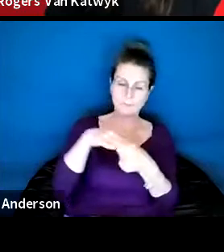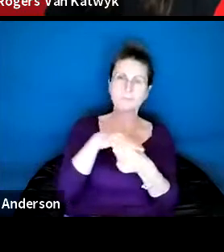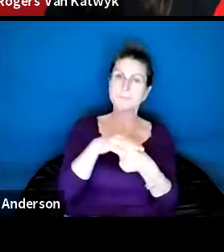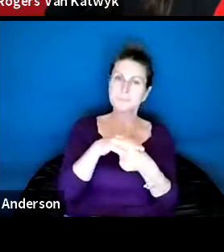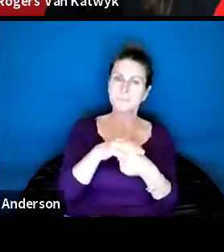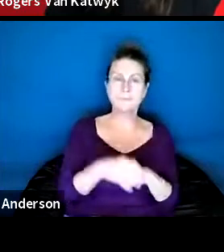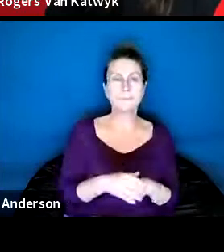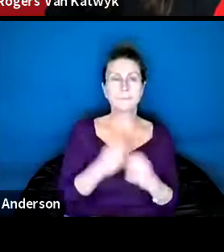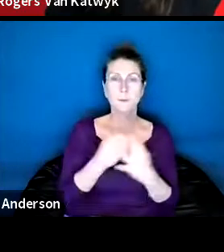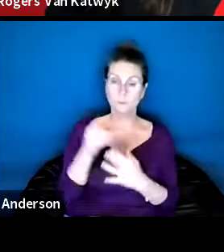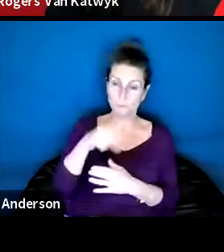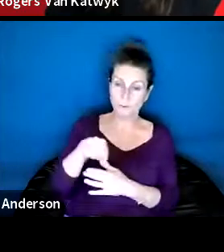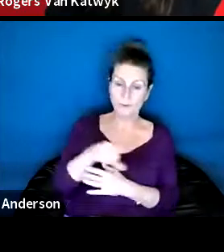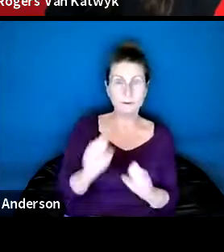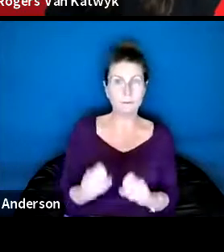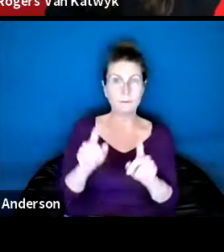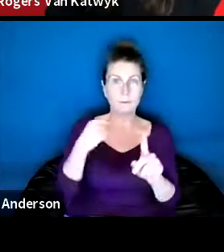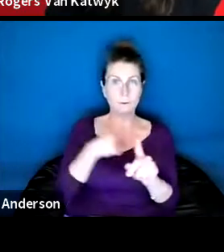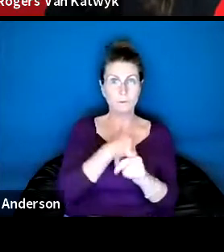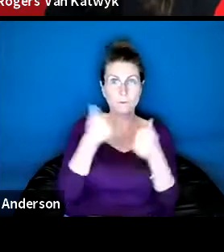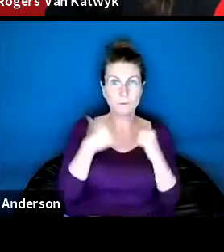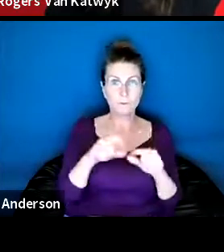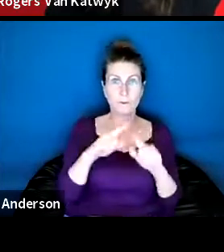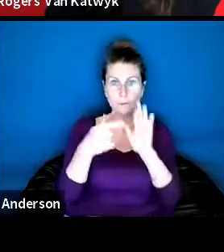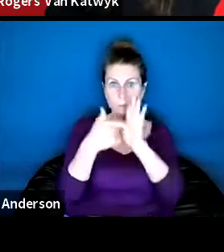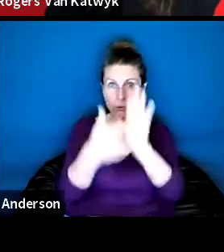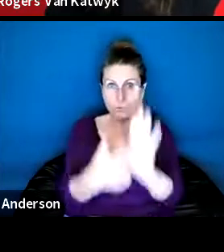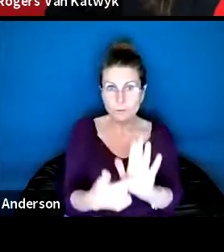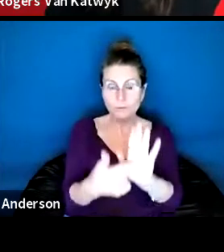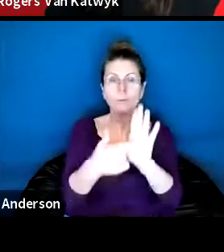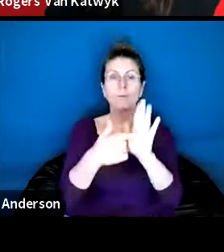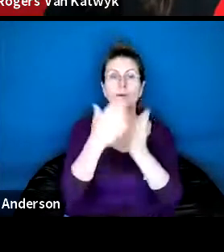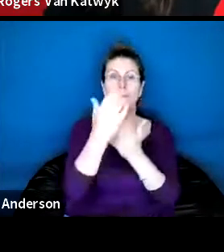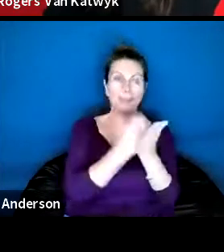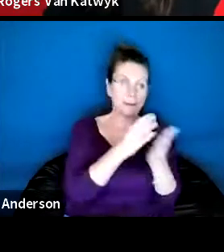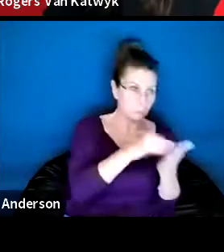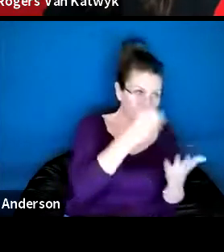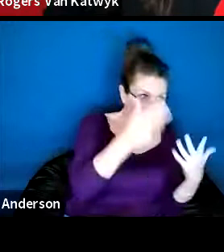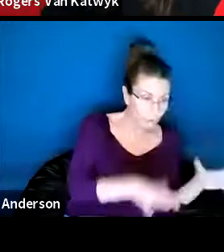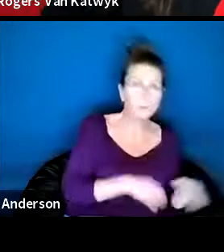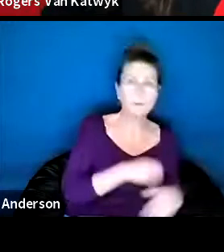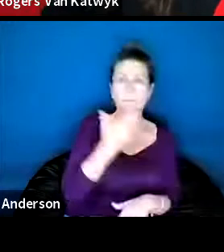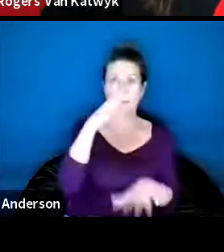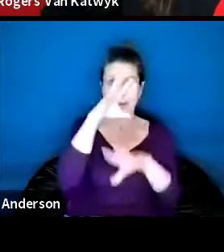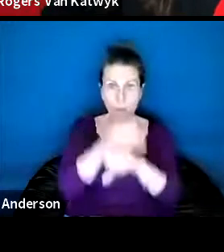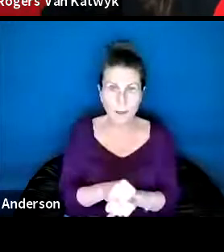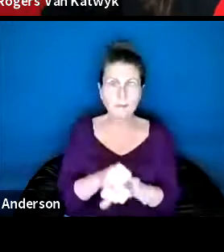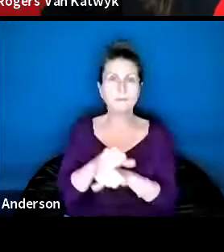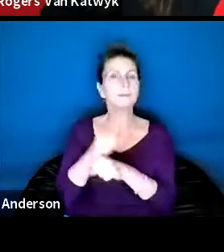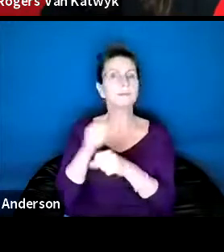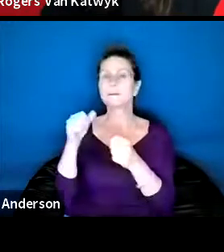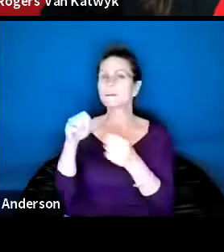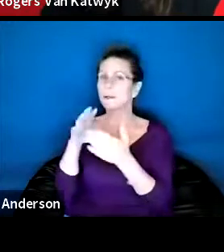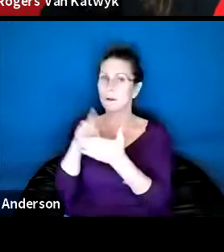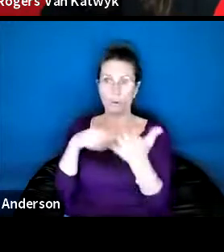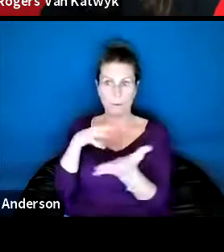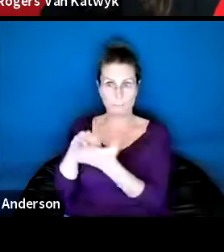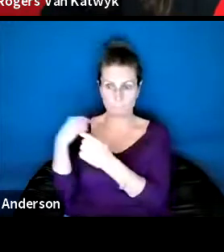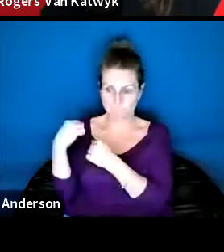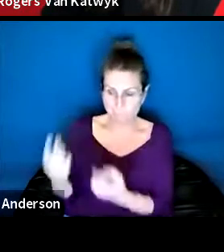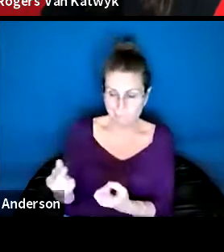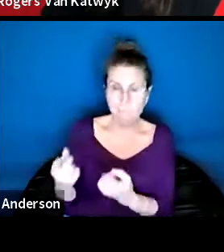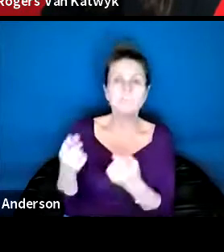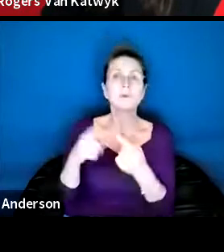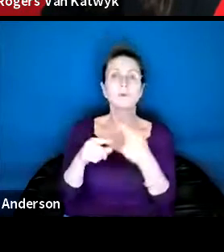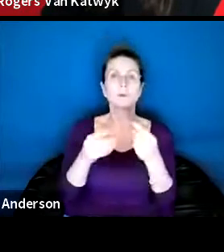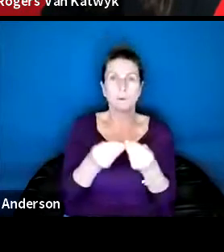these platforms, we aim to share evidence, lessons learned, and best practices in order to inform our own actions to address